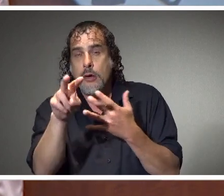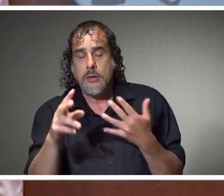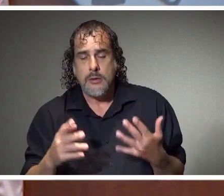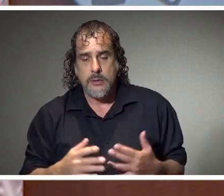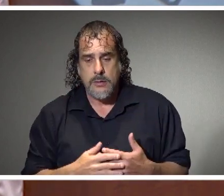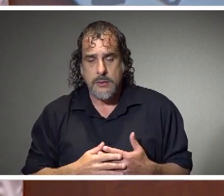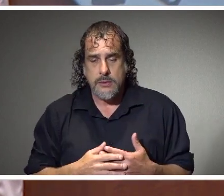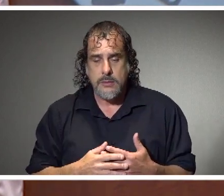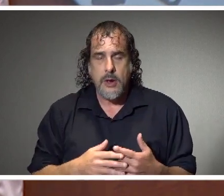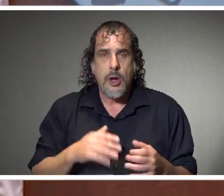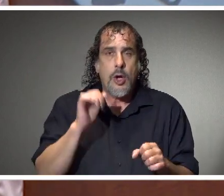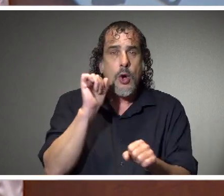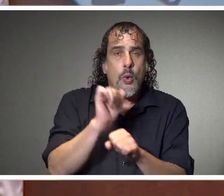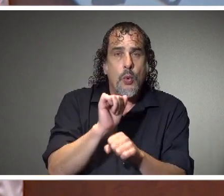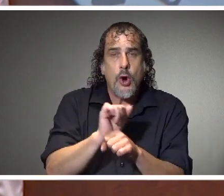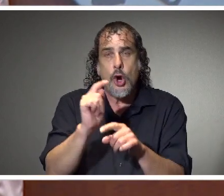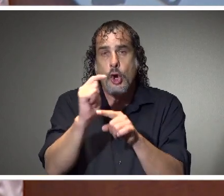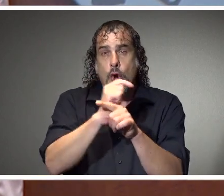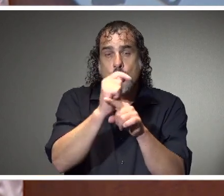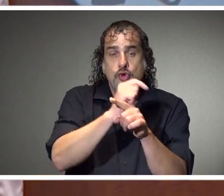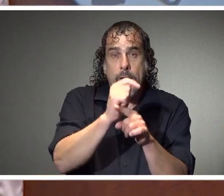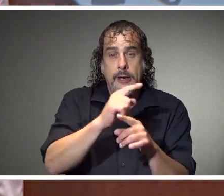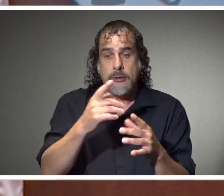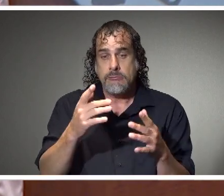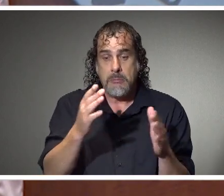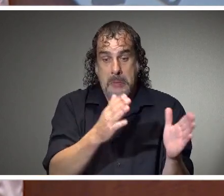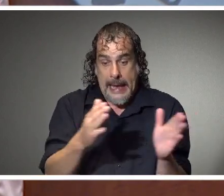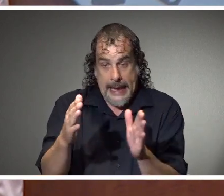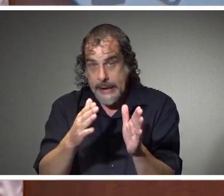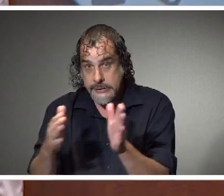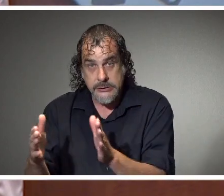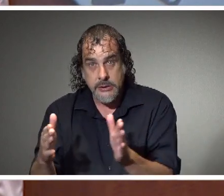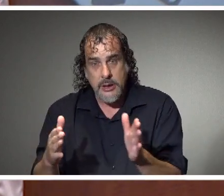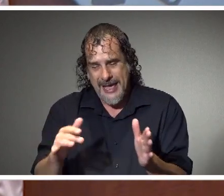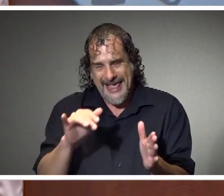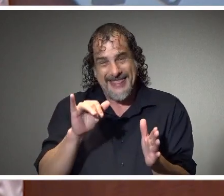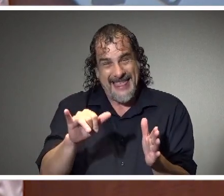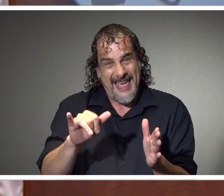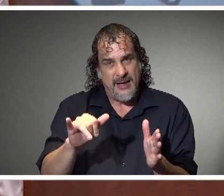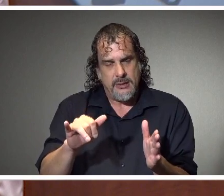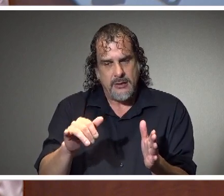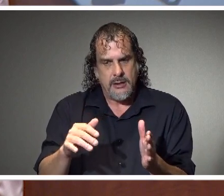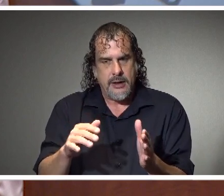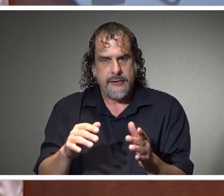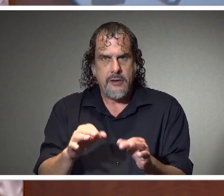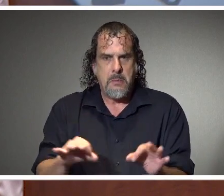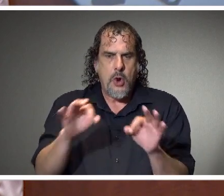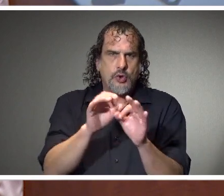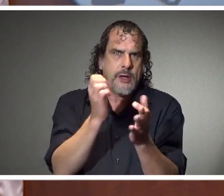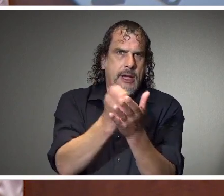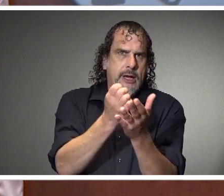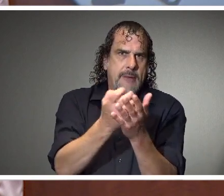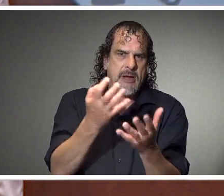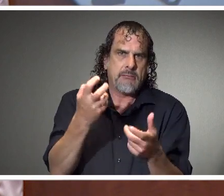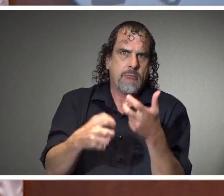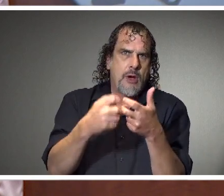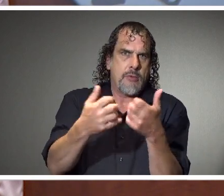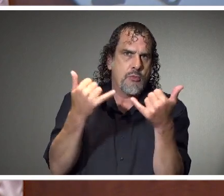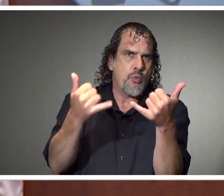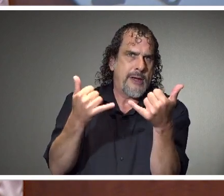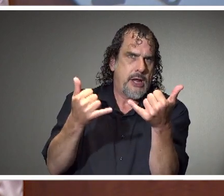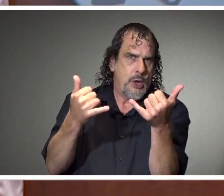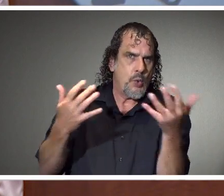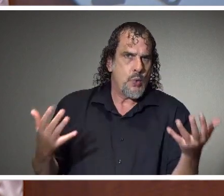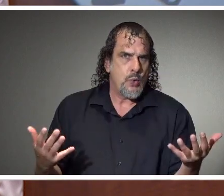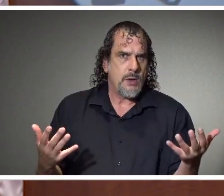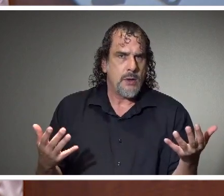effective workforce development strategy is perhaps the most important economic issue for Mississippi. For